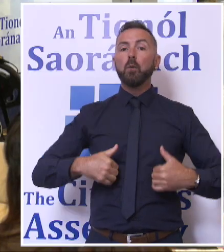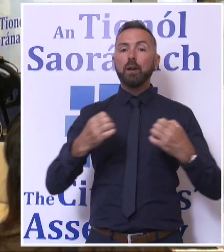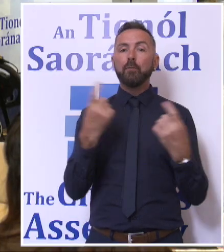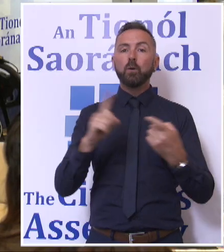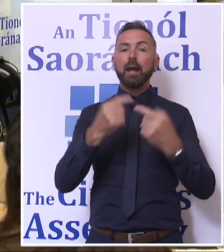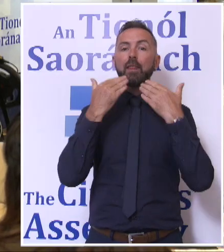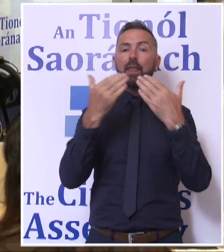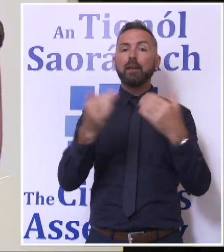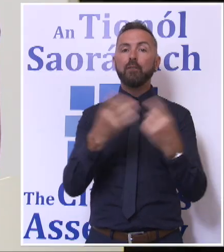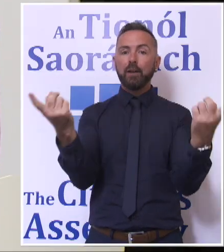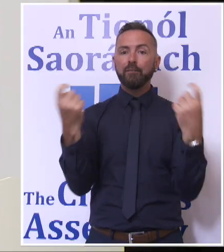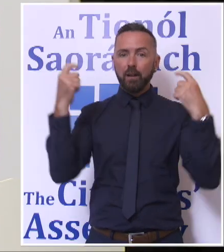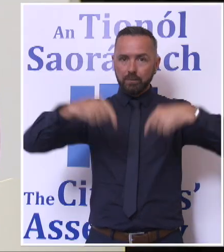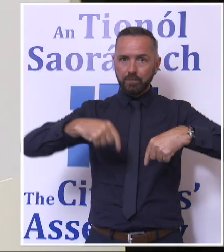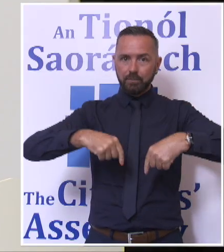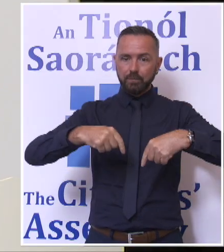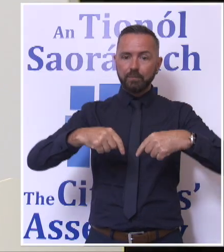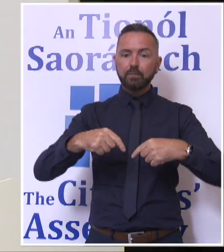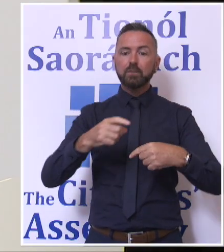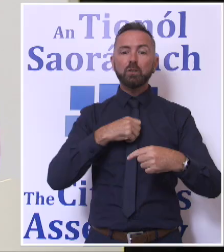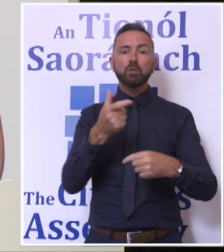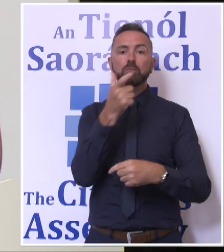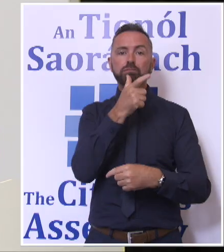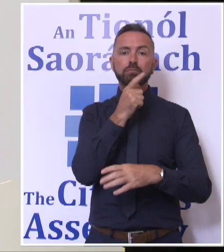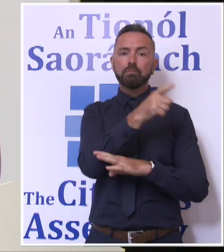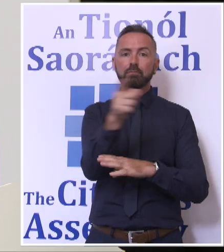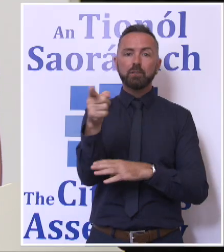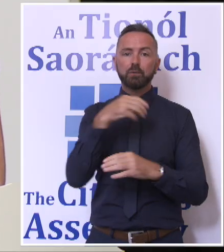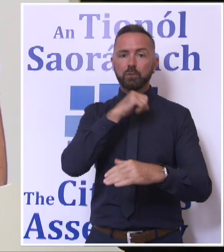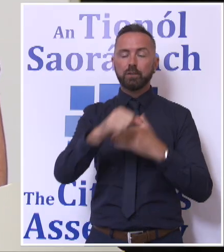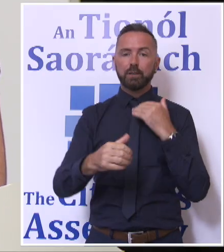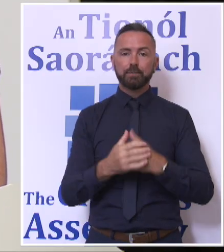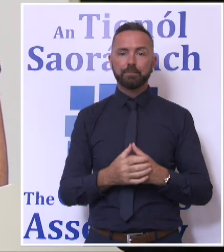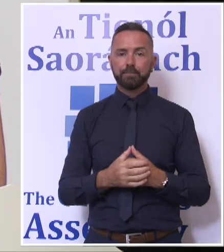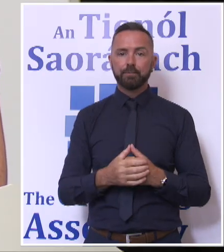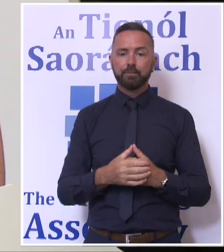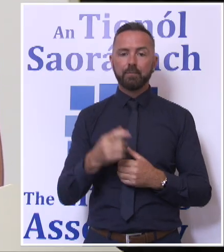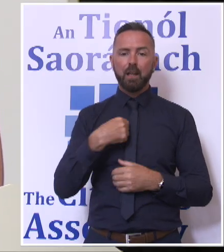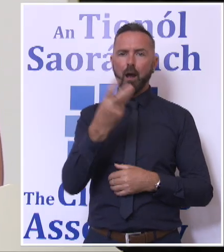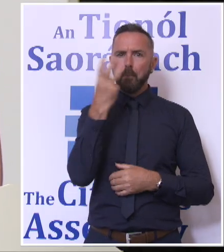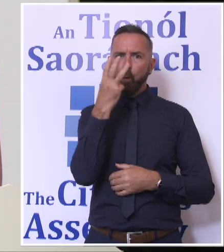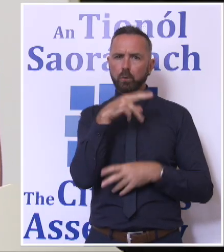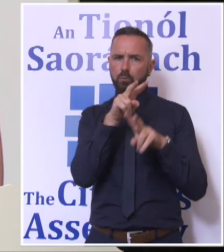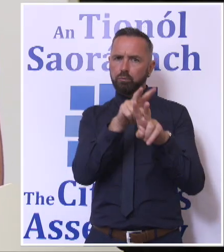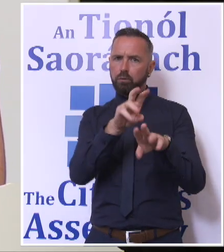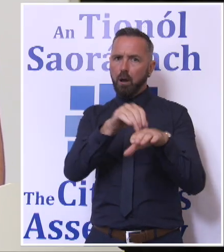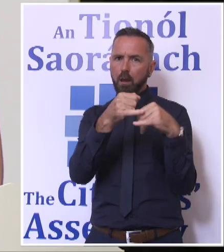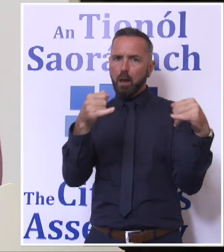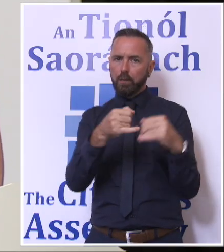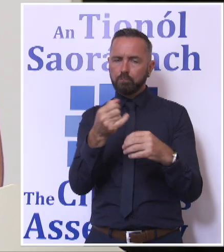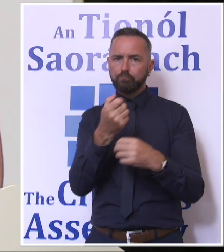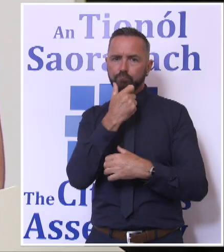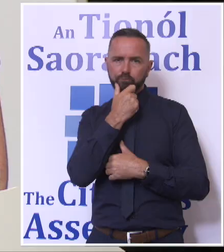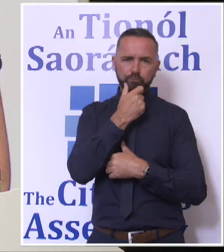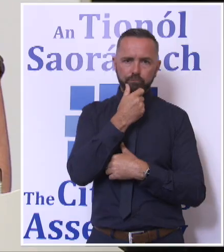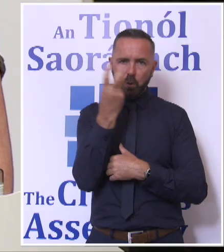for inviting us, and to Art as well, to come to speak to you all today. I've been watching what's going on online, and it really